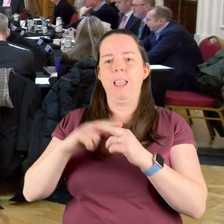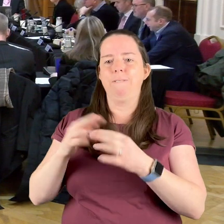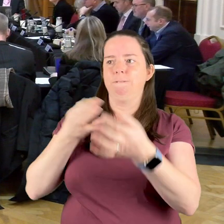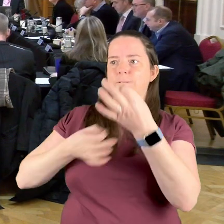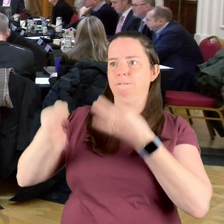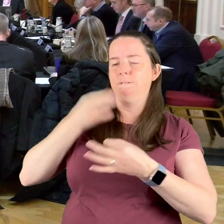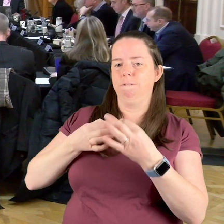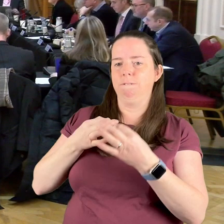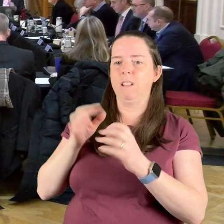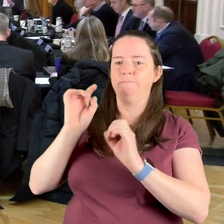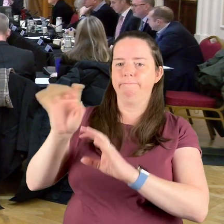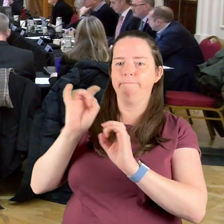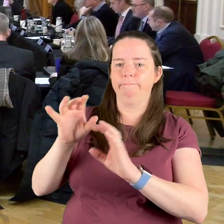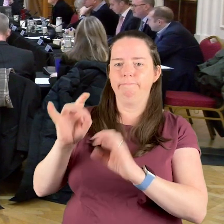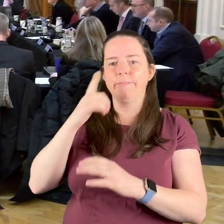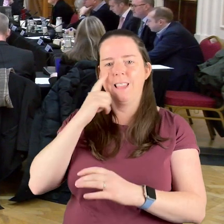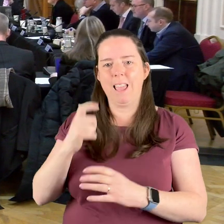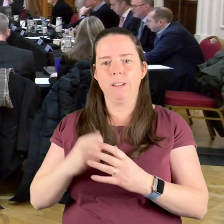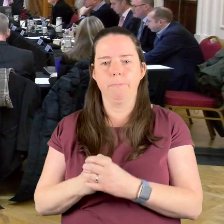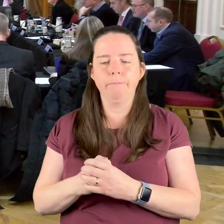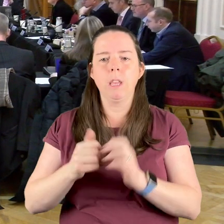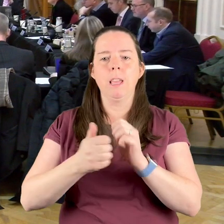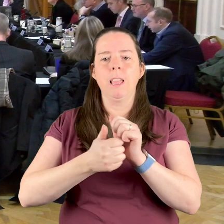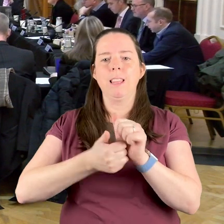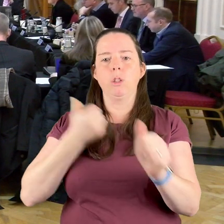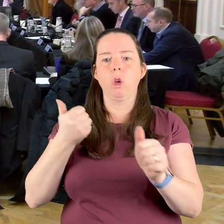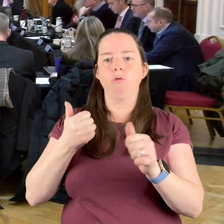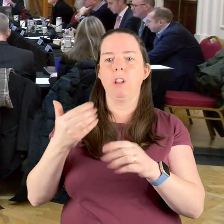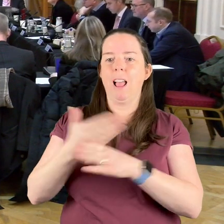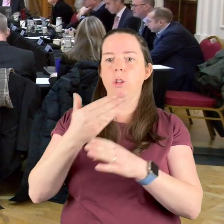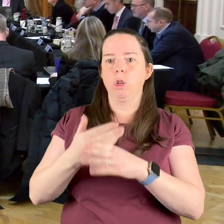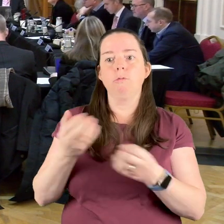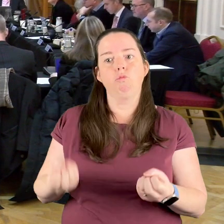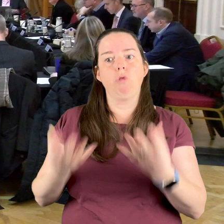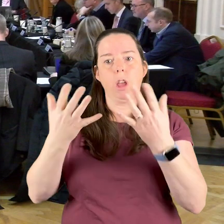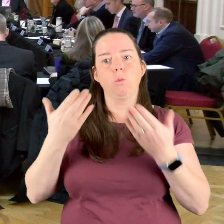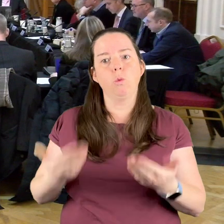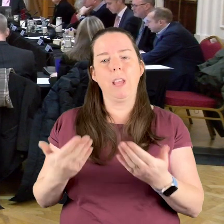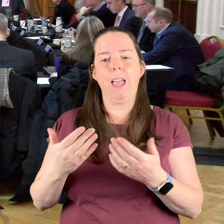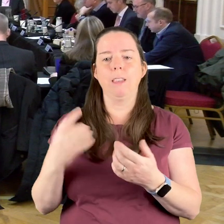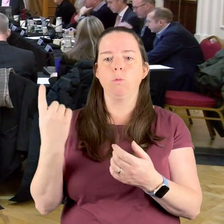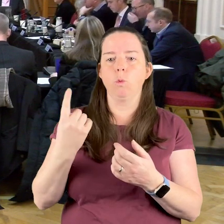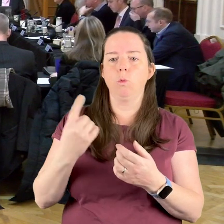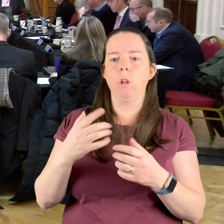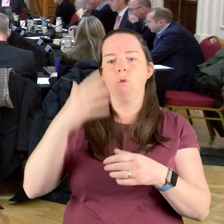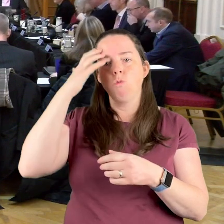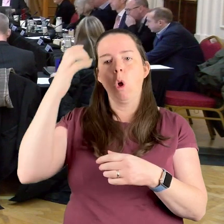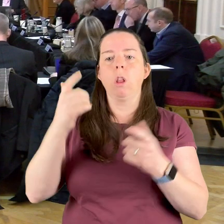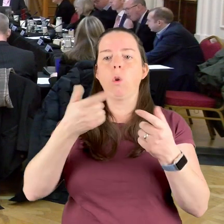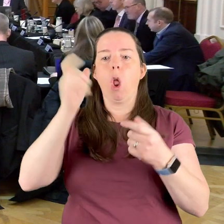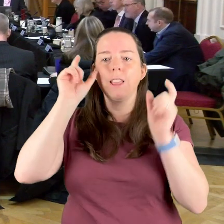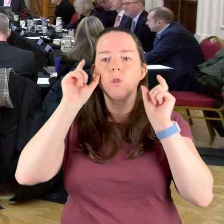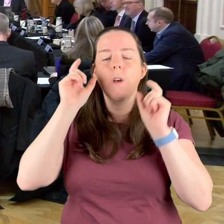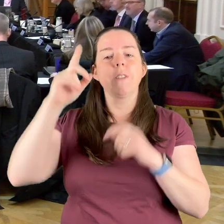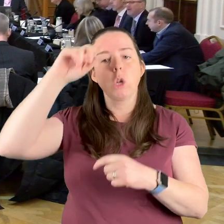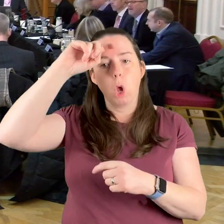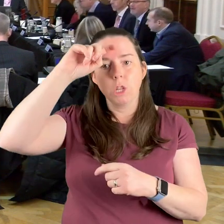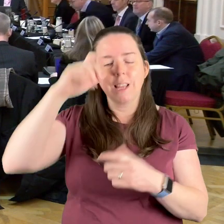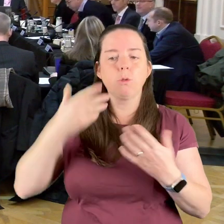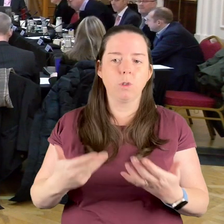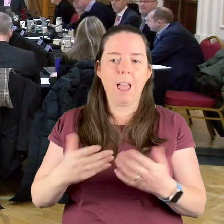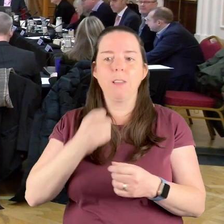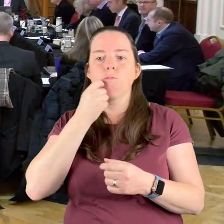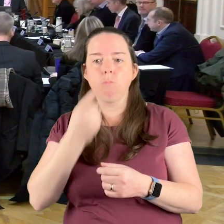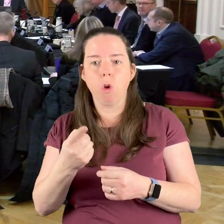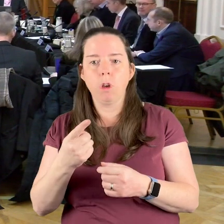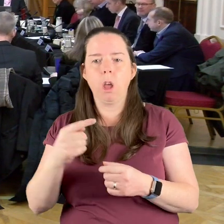be needed. On industrial action, so there are strikes going on today by the Royal College of Nursing, so today